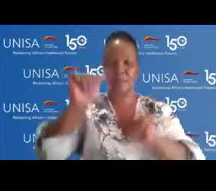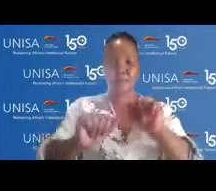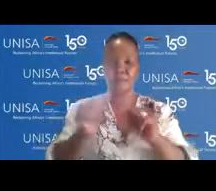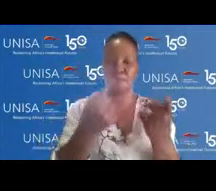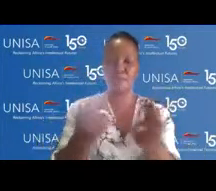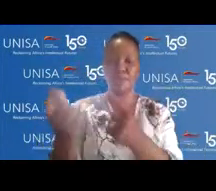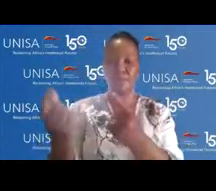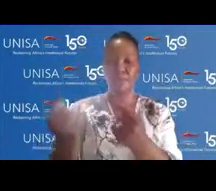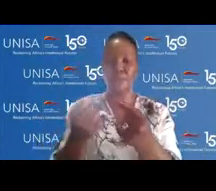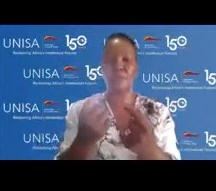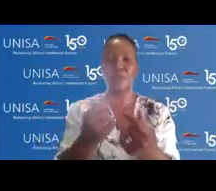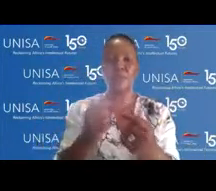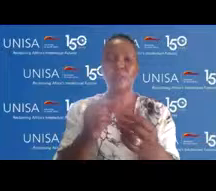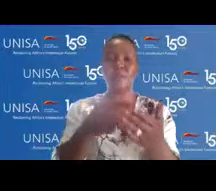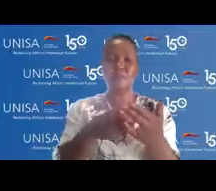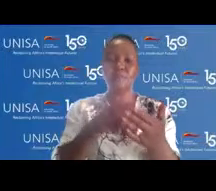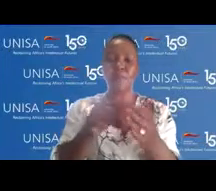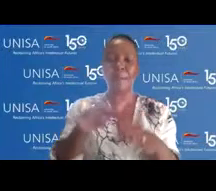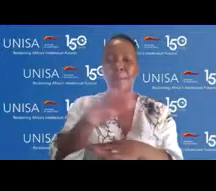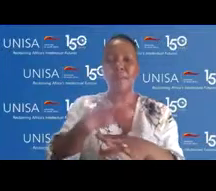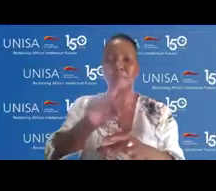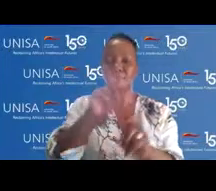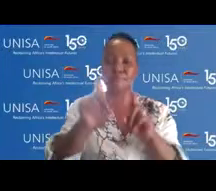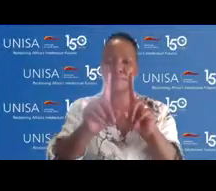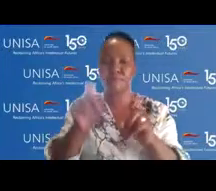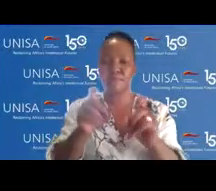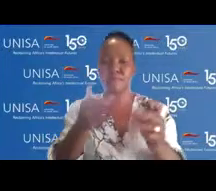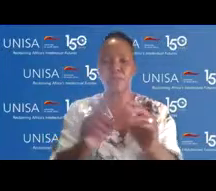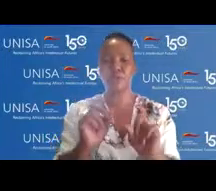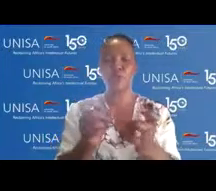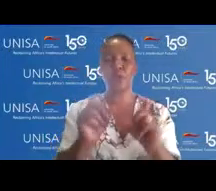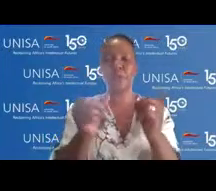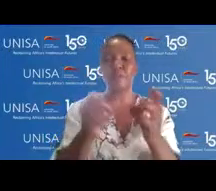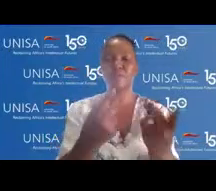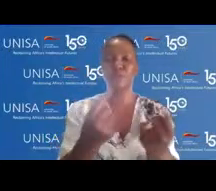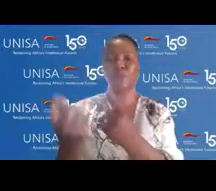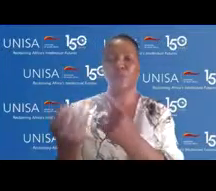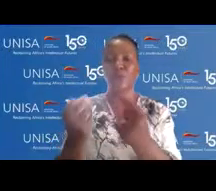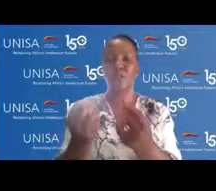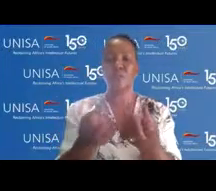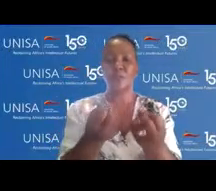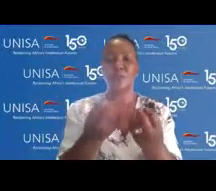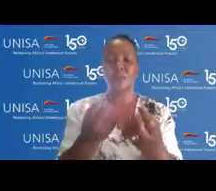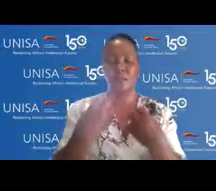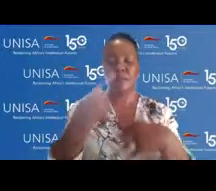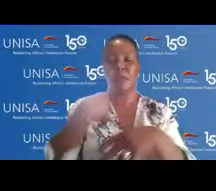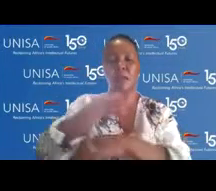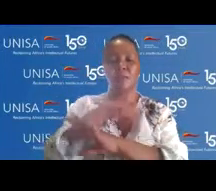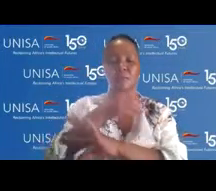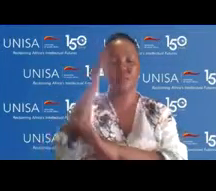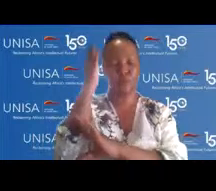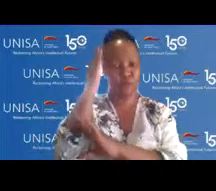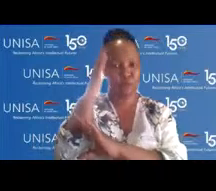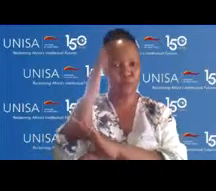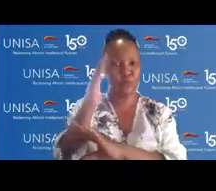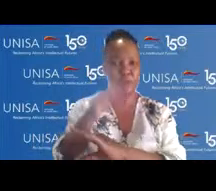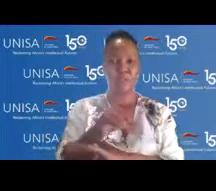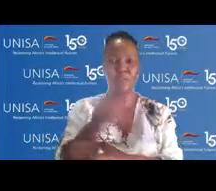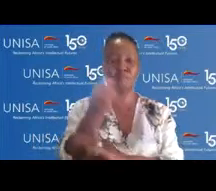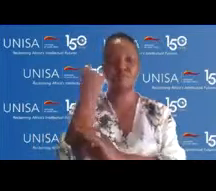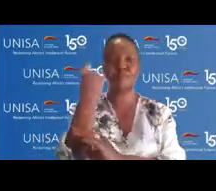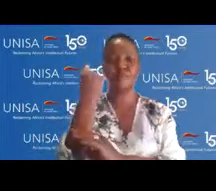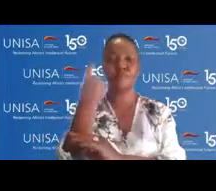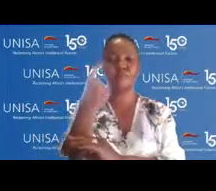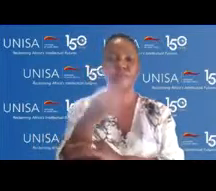the basic questions. It's very quick, but that will give us understanding of the knowledge that you start with. So but at the end, when we